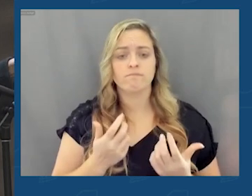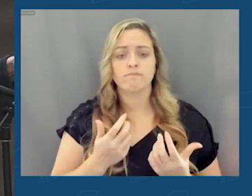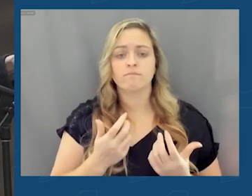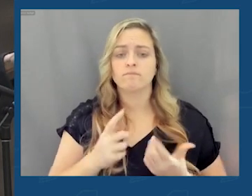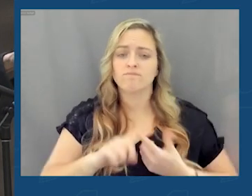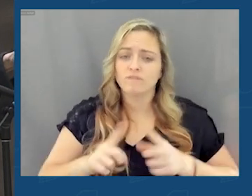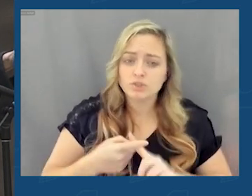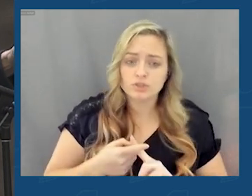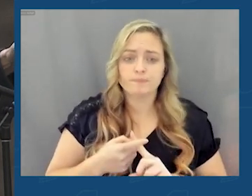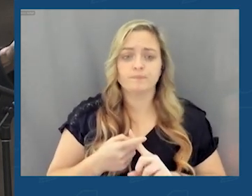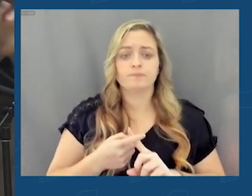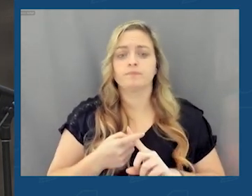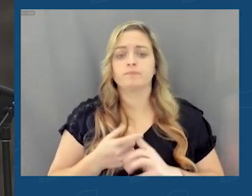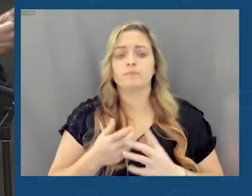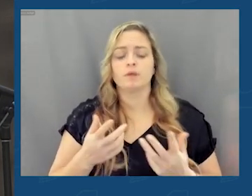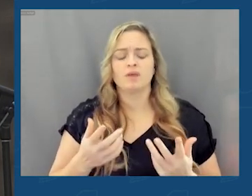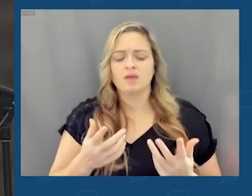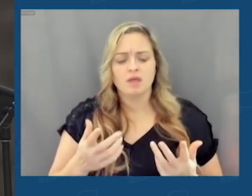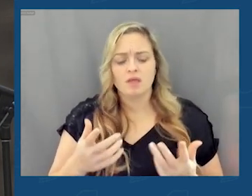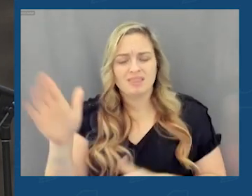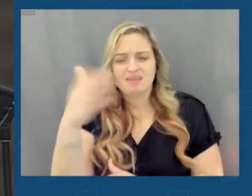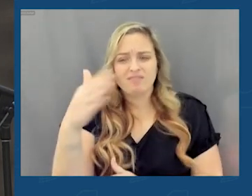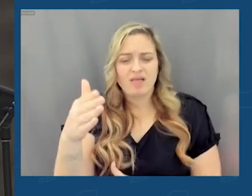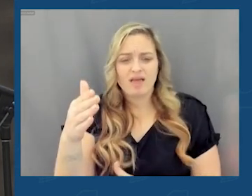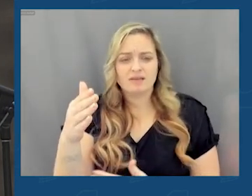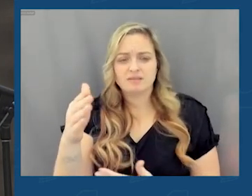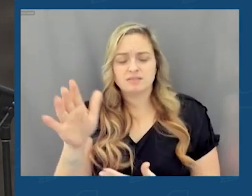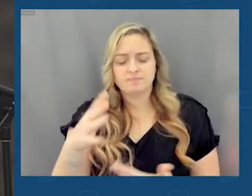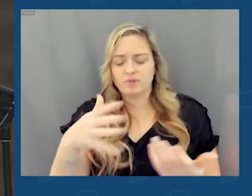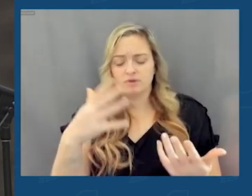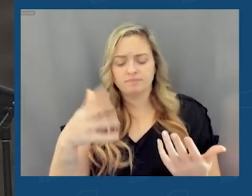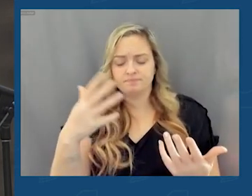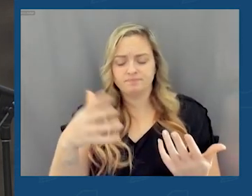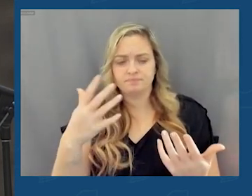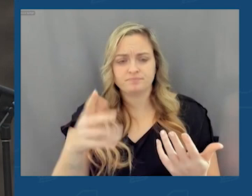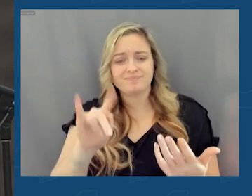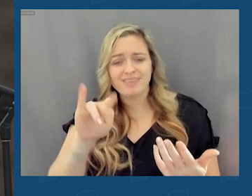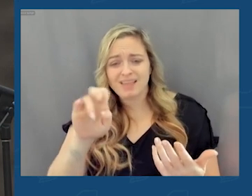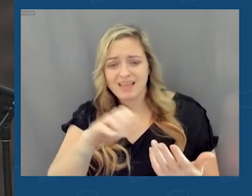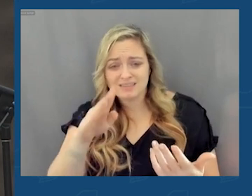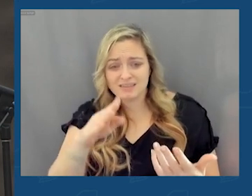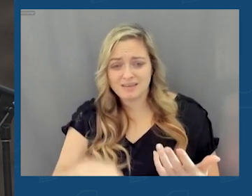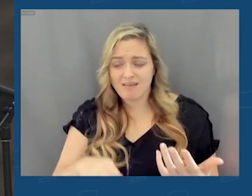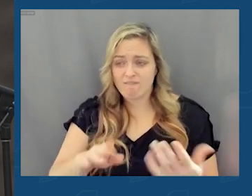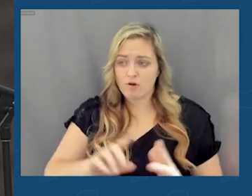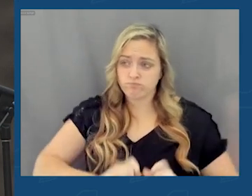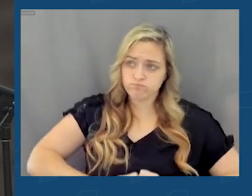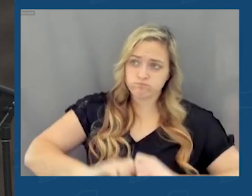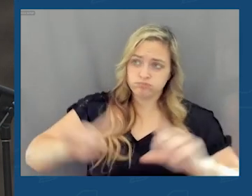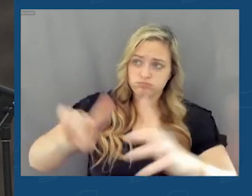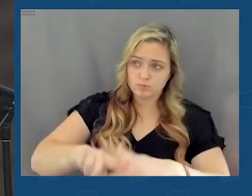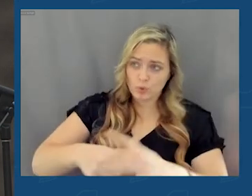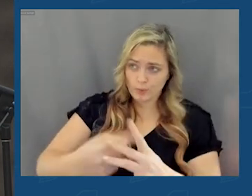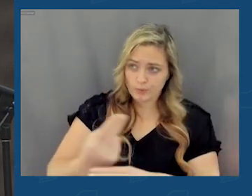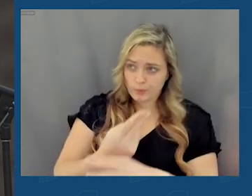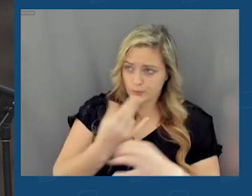friendship. The flags that were never, the kites that were never launched